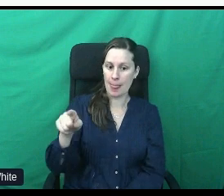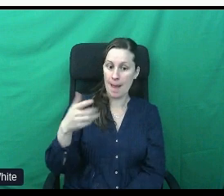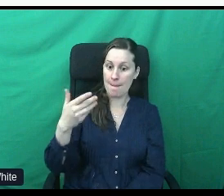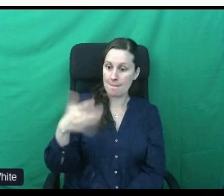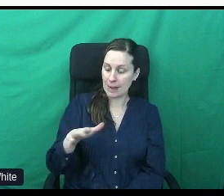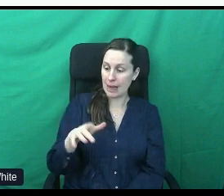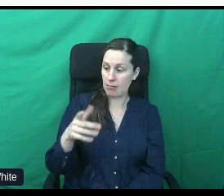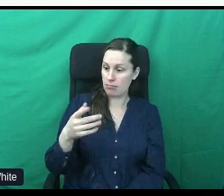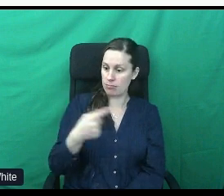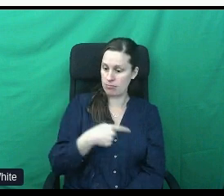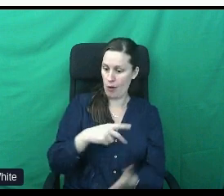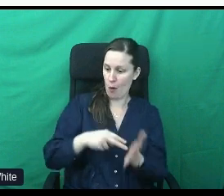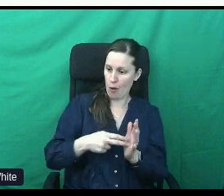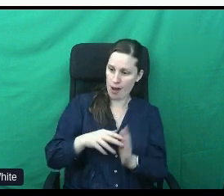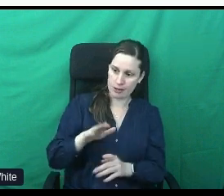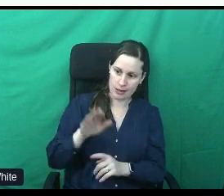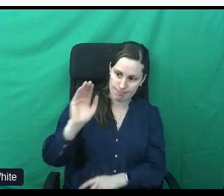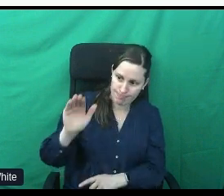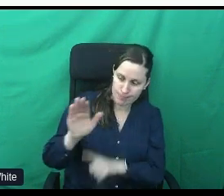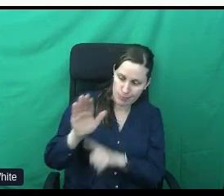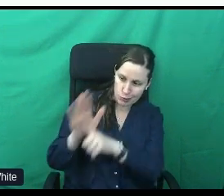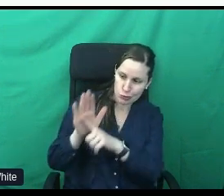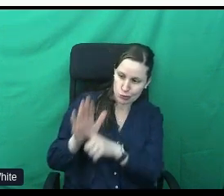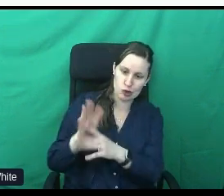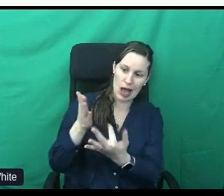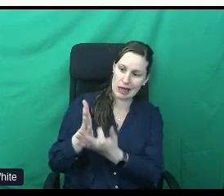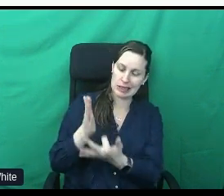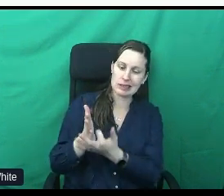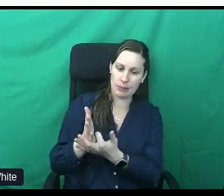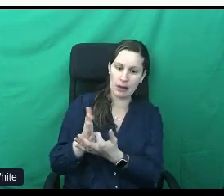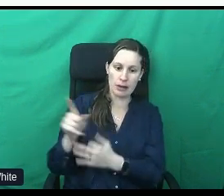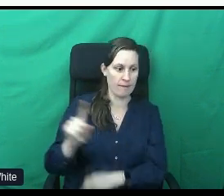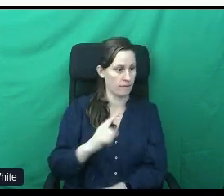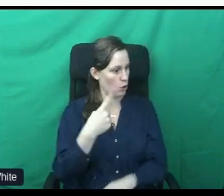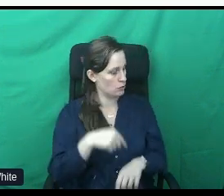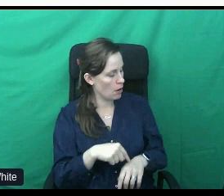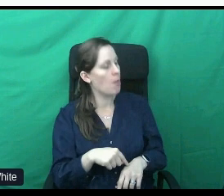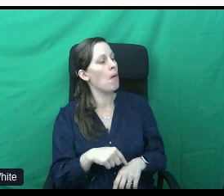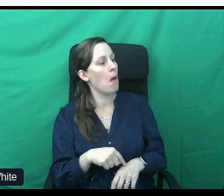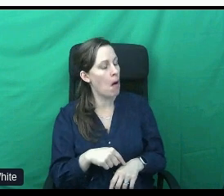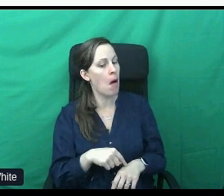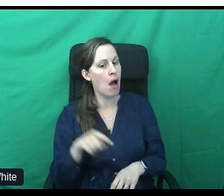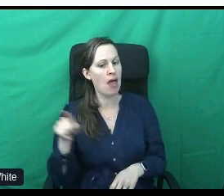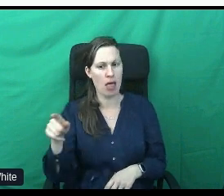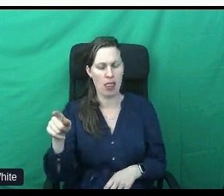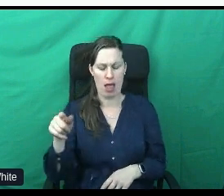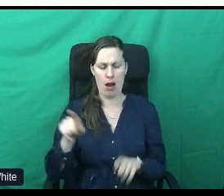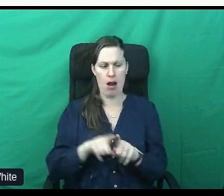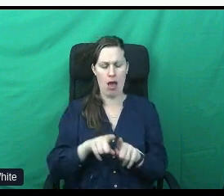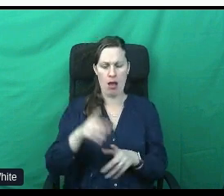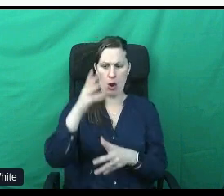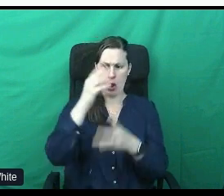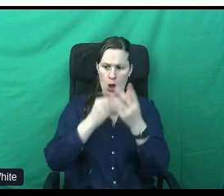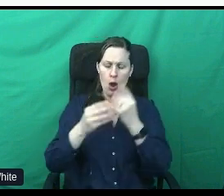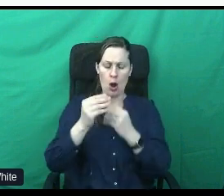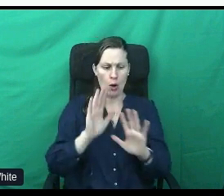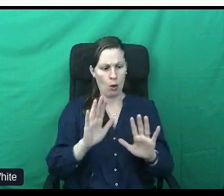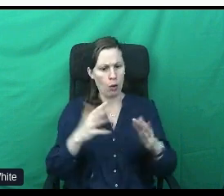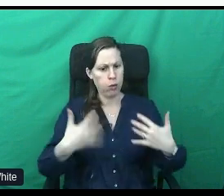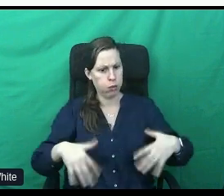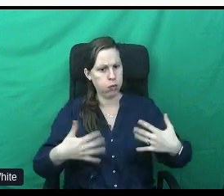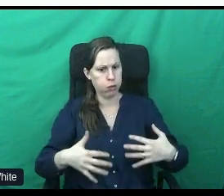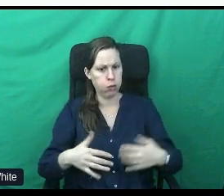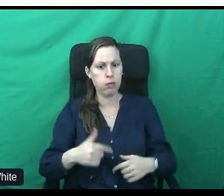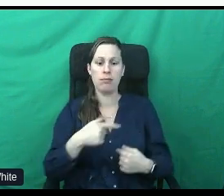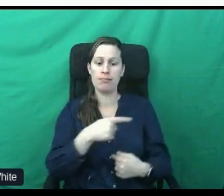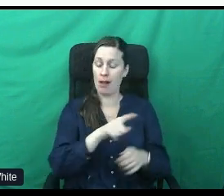the accessibility agenda as much as we are. So in some instances, it's been a very steep learning curve. We are actively, as